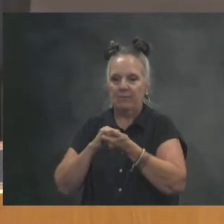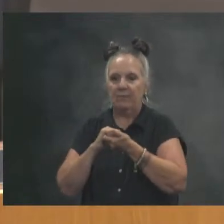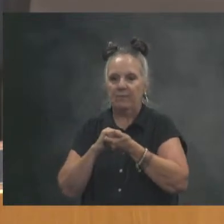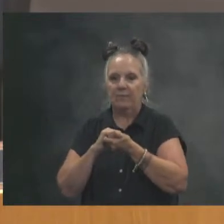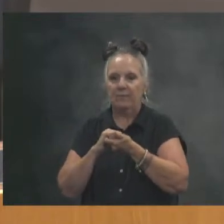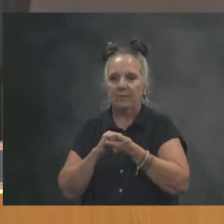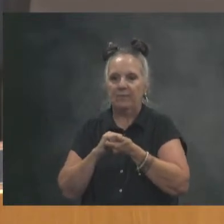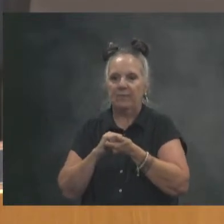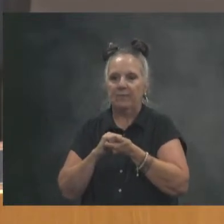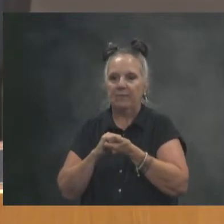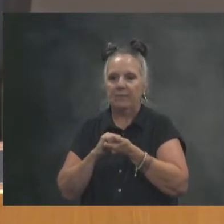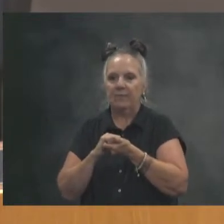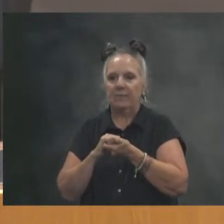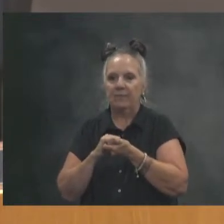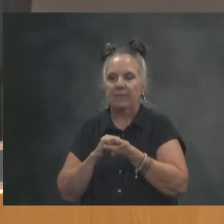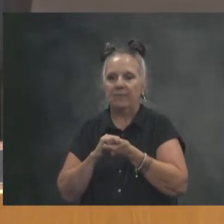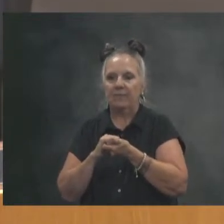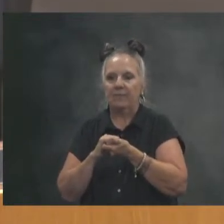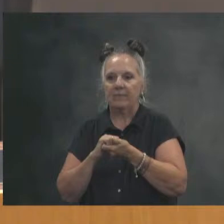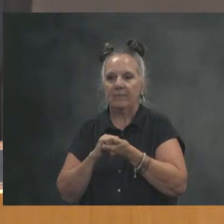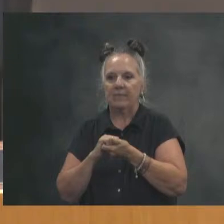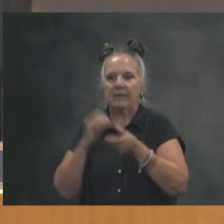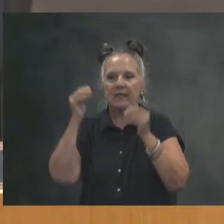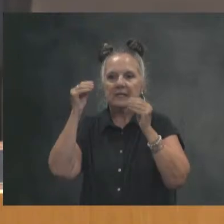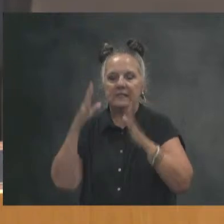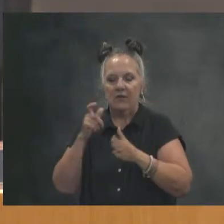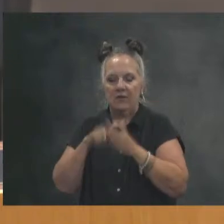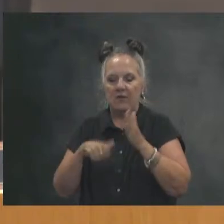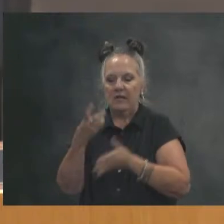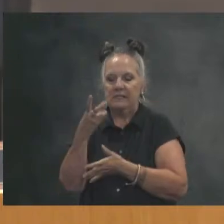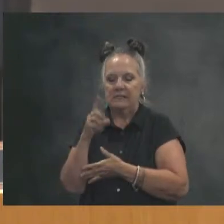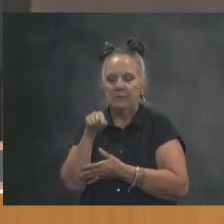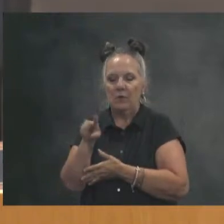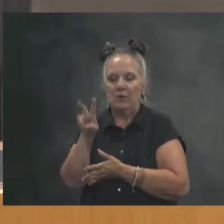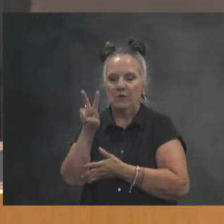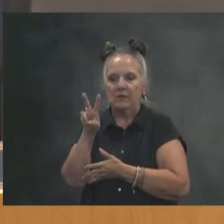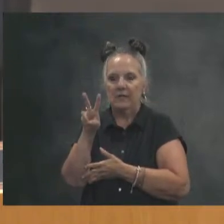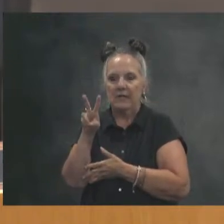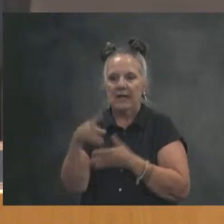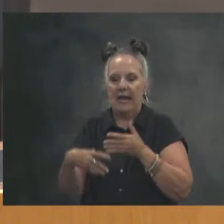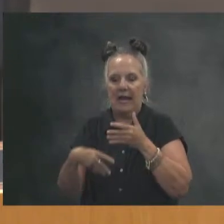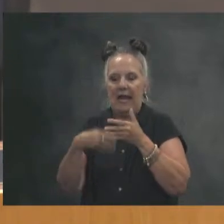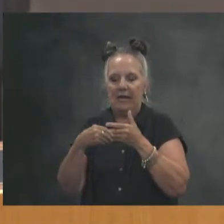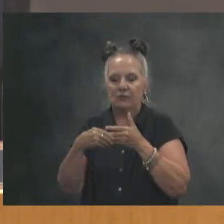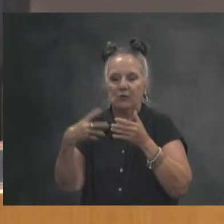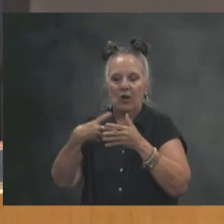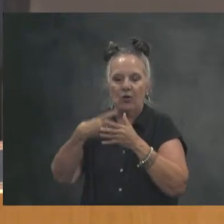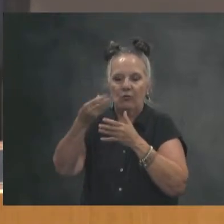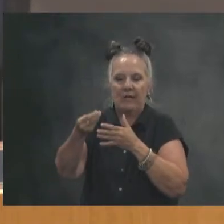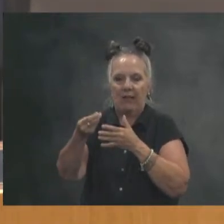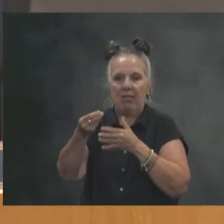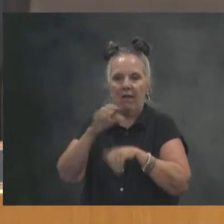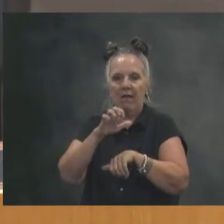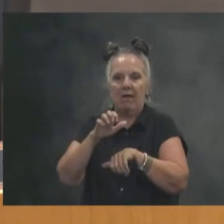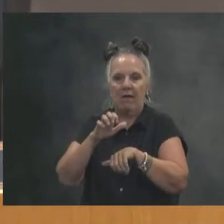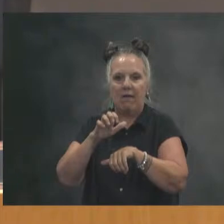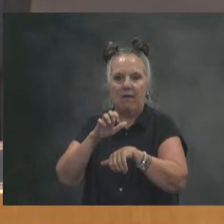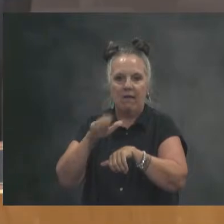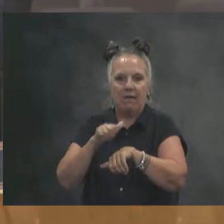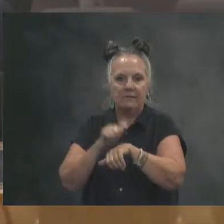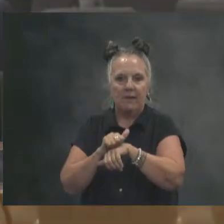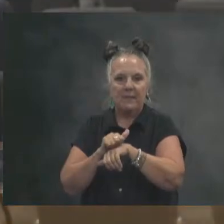Association, Incorporated, regarding a modification of Teacher Article 16.2, extracurricular assignments. Thank you, Mrs. Murray. Your